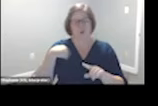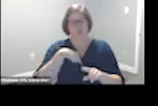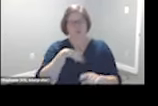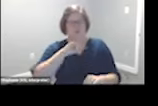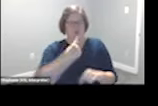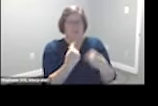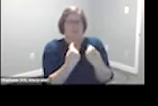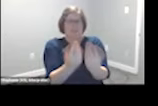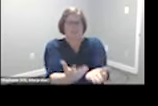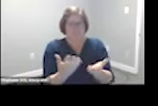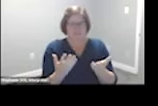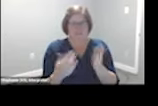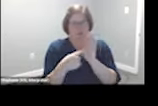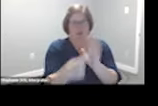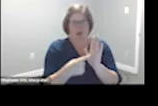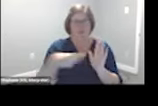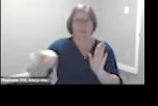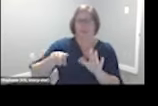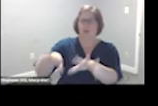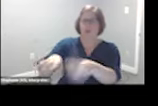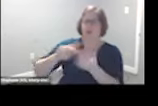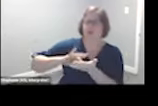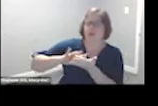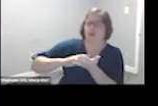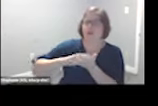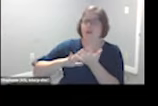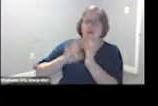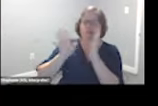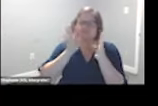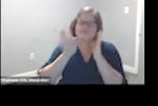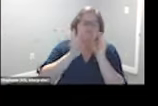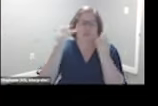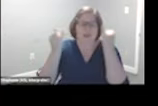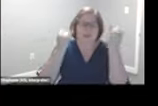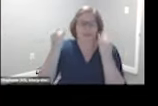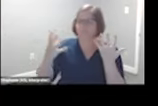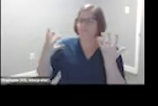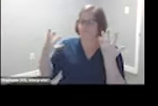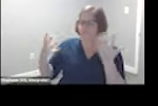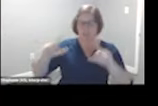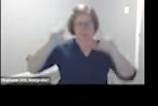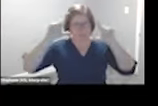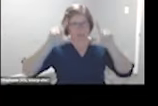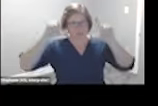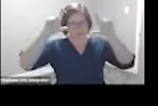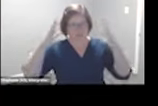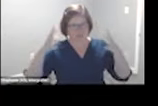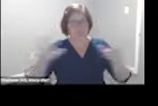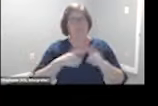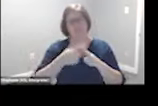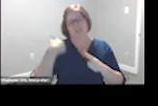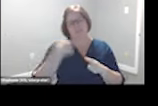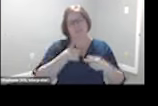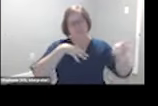they feel, what they perceive, what they see, and sort of come up with ideas on their own. And just after we took this picture, we actually started to explain what the